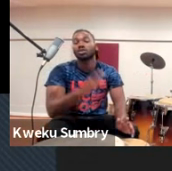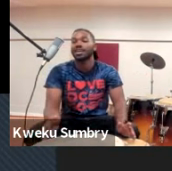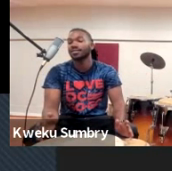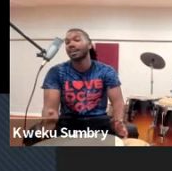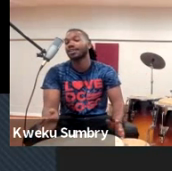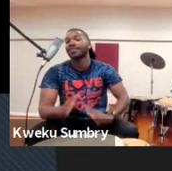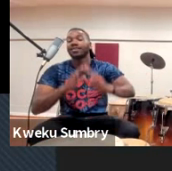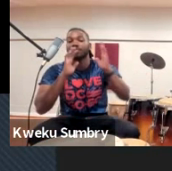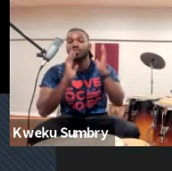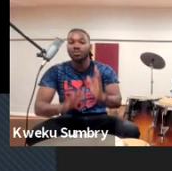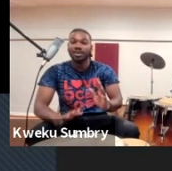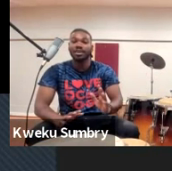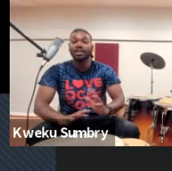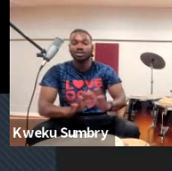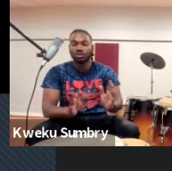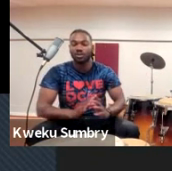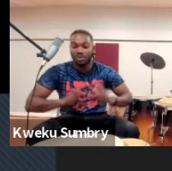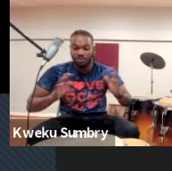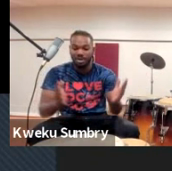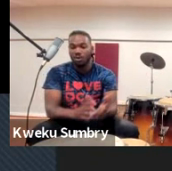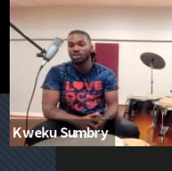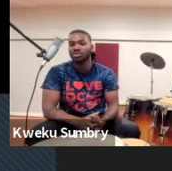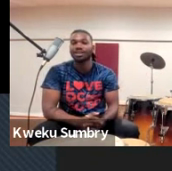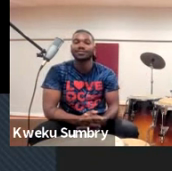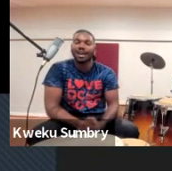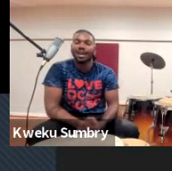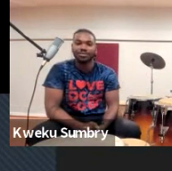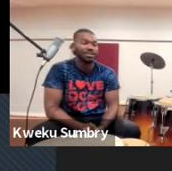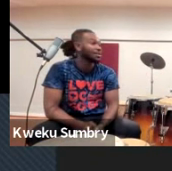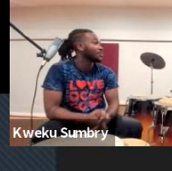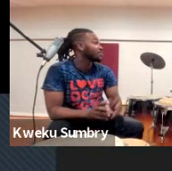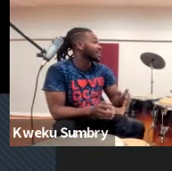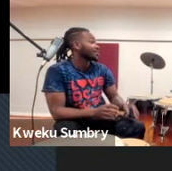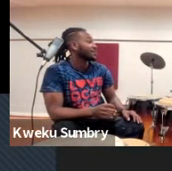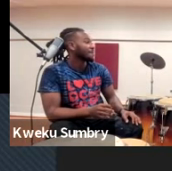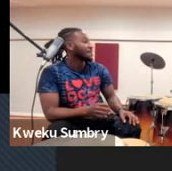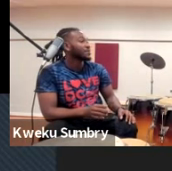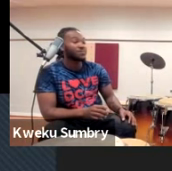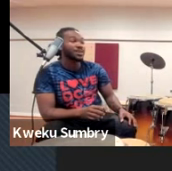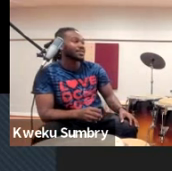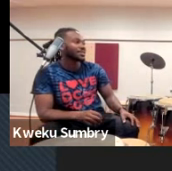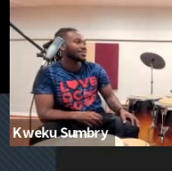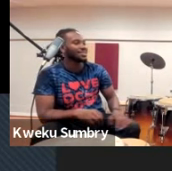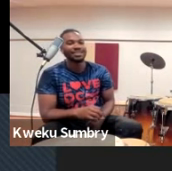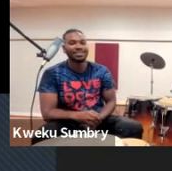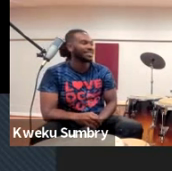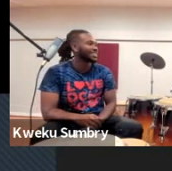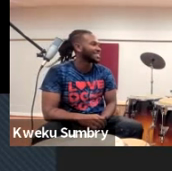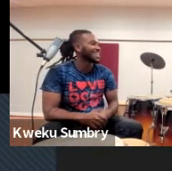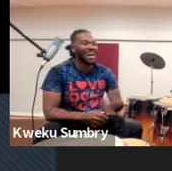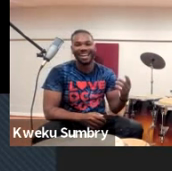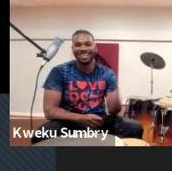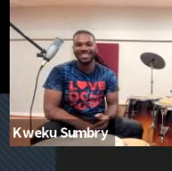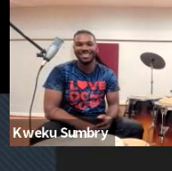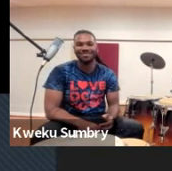and on the right-hand side, you have the Bembe drum, the Bembe Orchestra of Nigeria. Bembe. Yeah, I'm learning too,